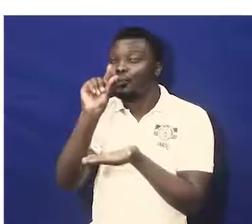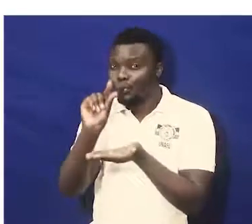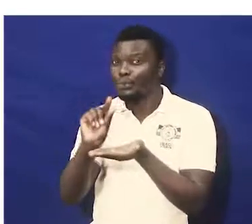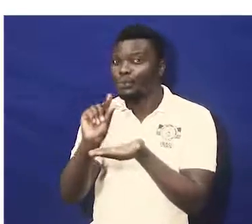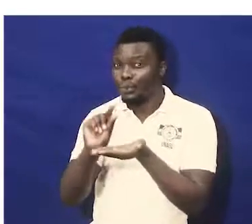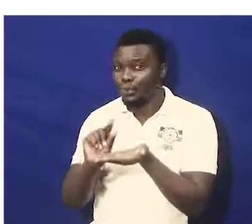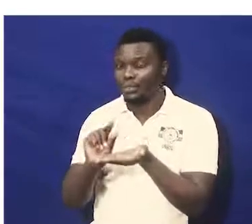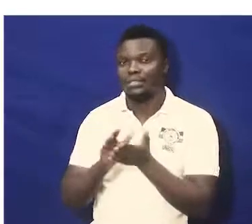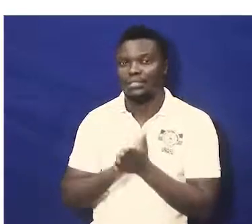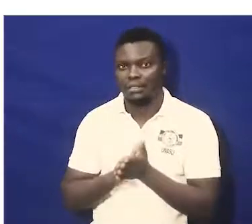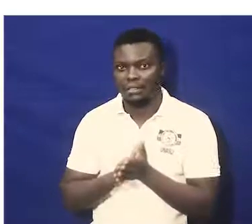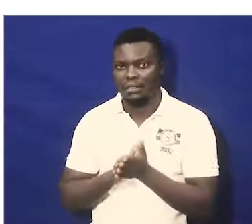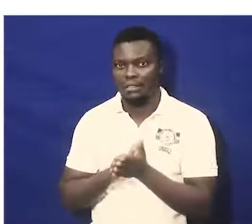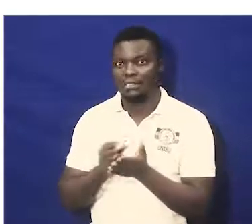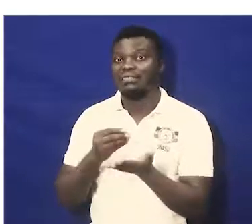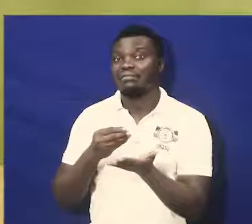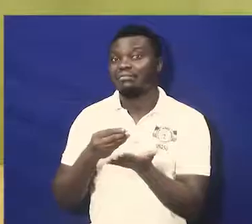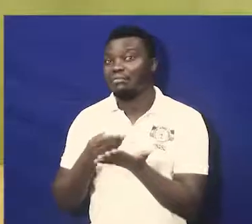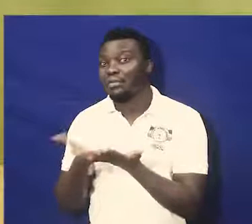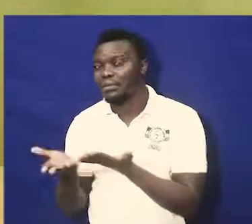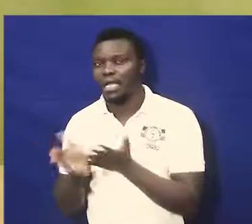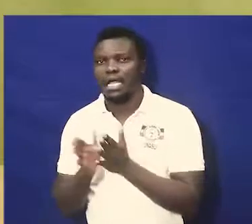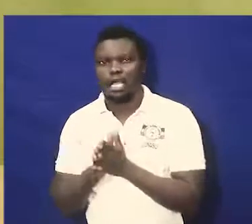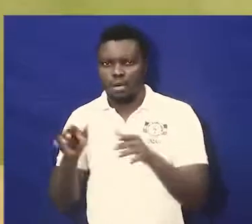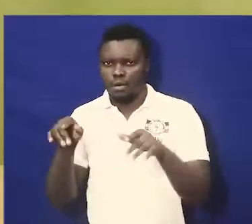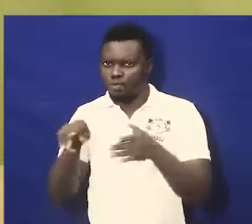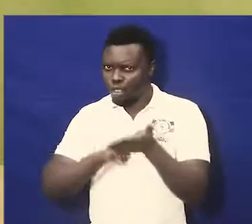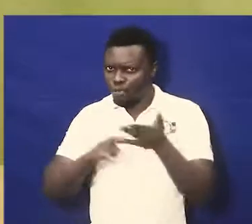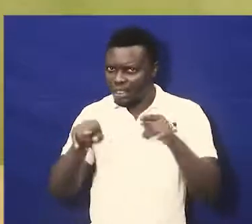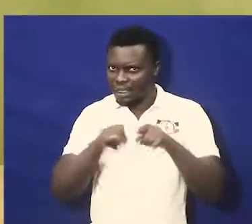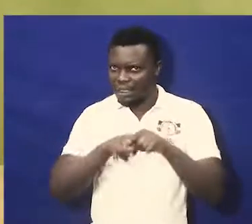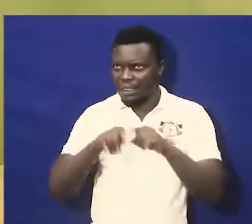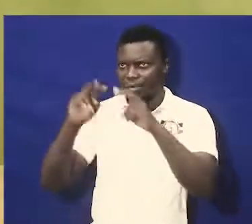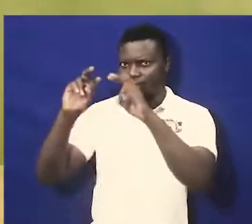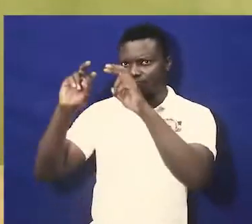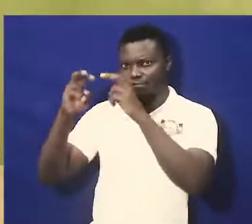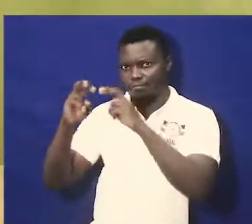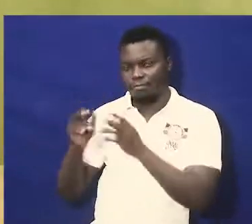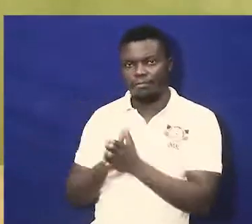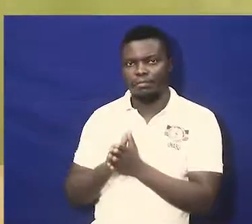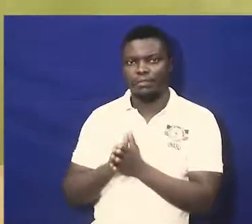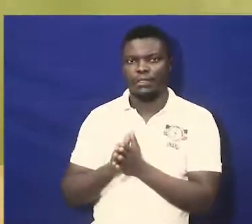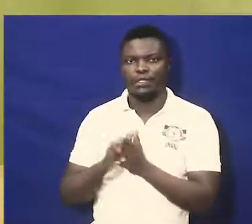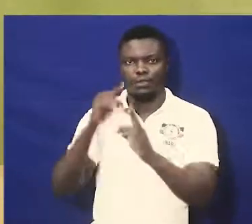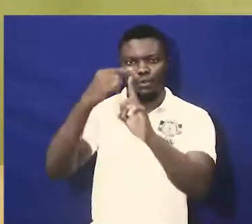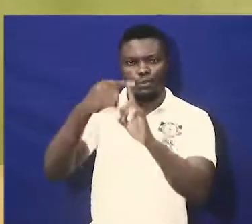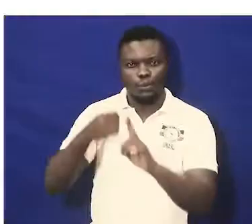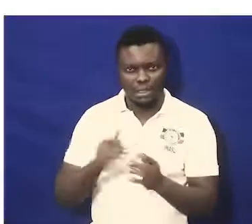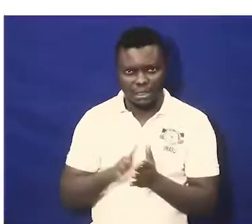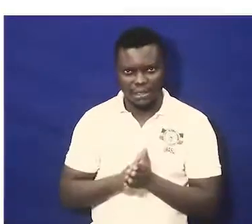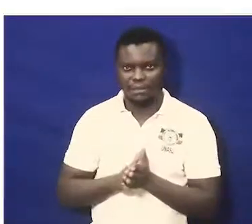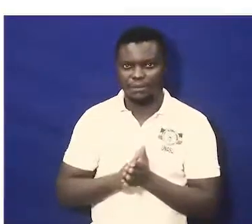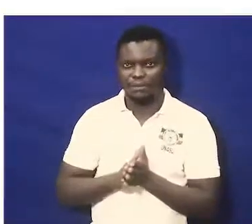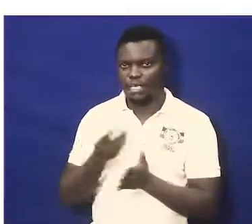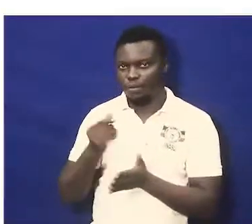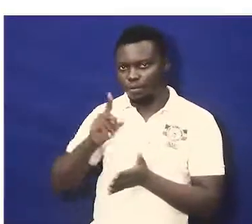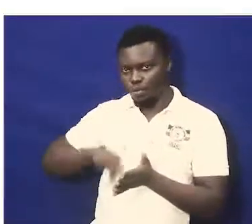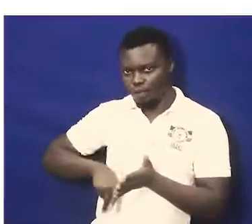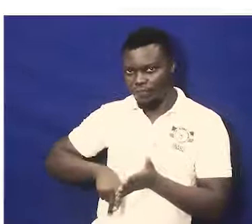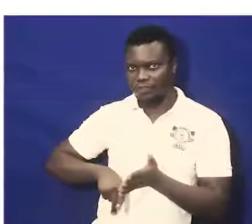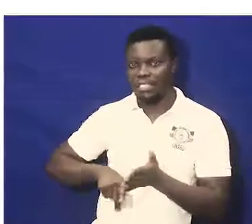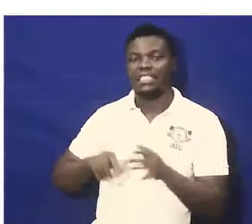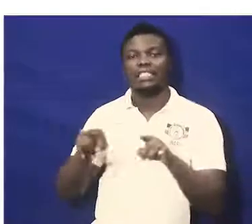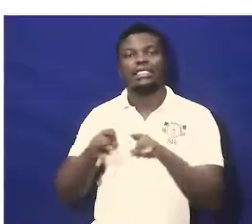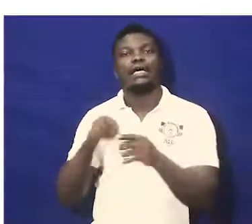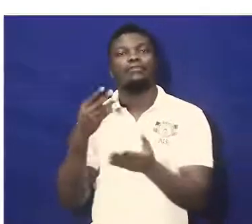And we use these same terms to calculate profit and loss. So today we are going to